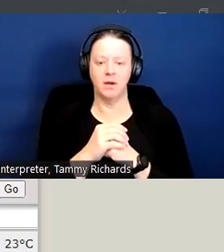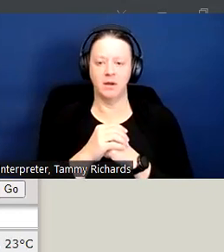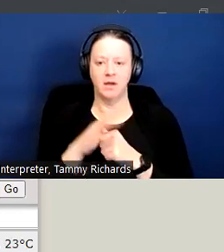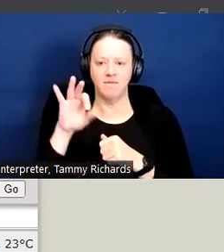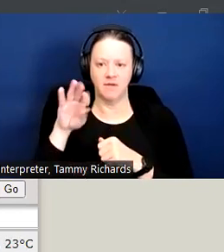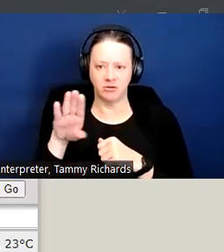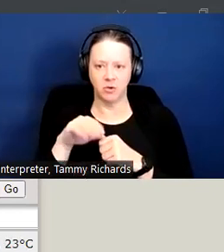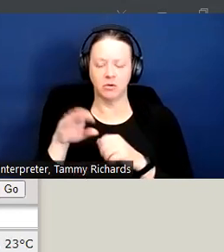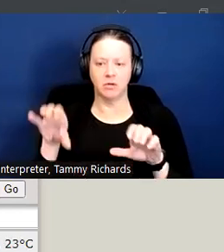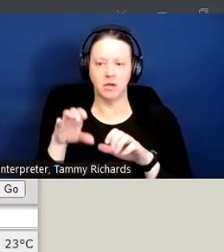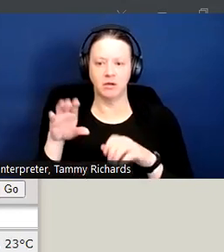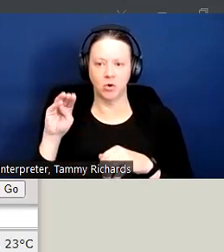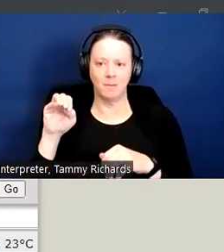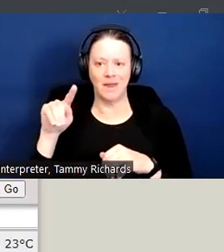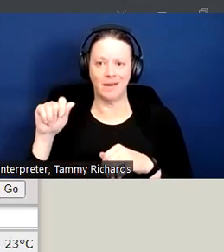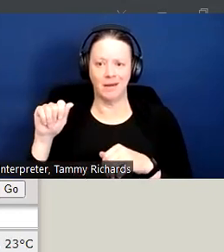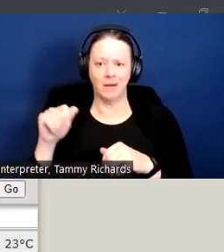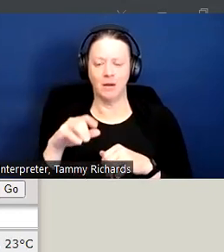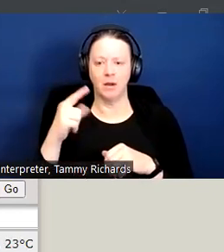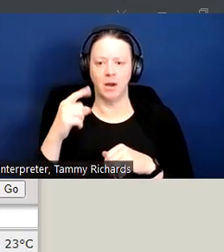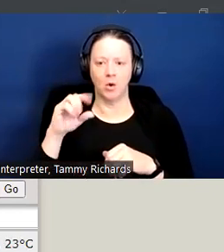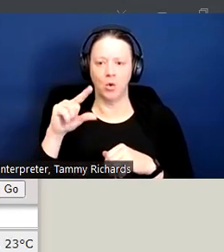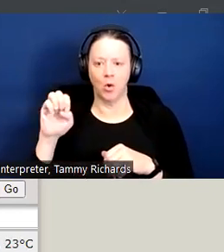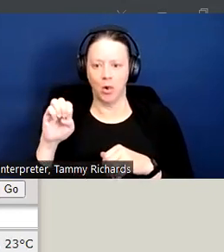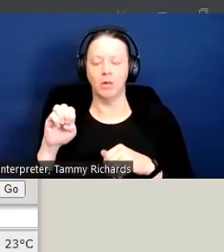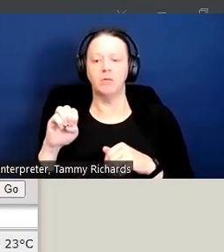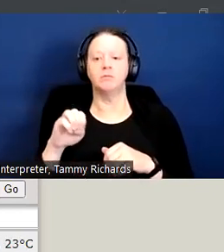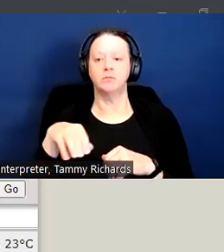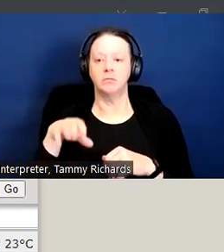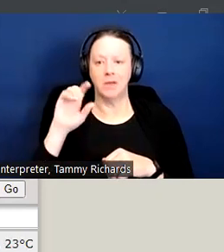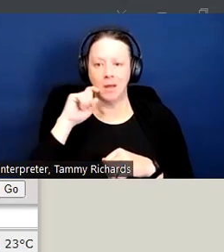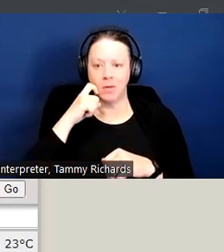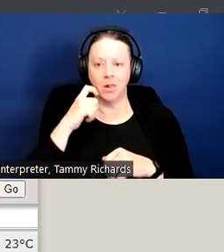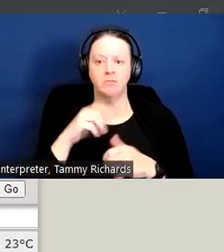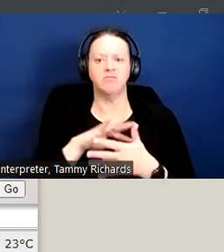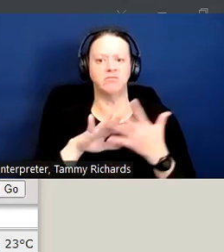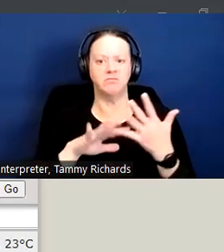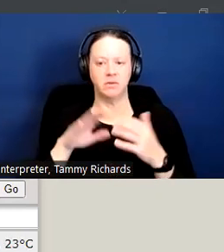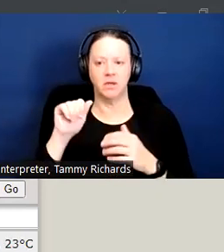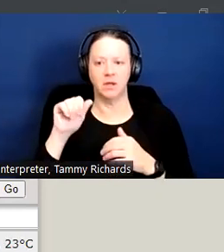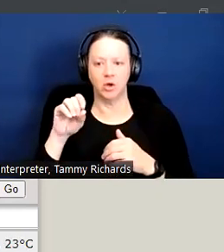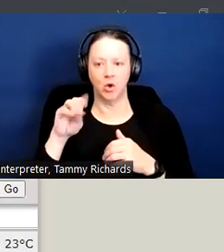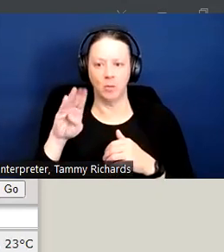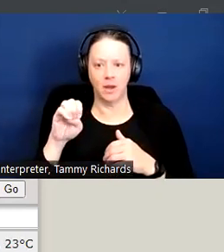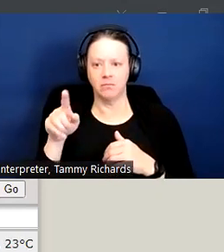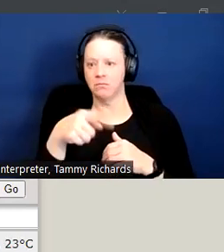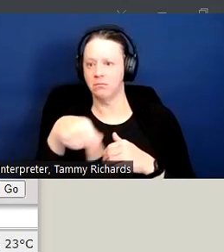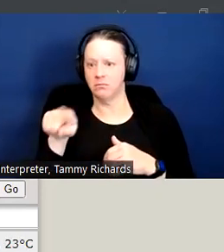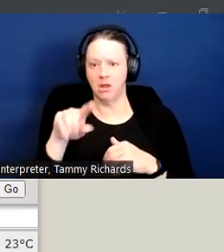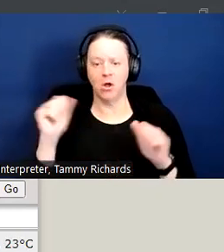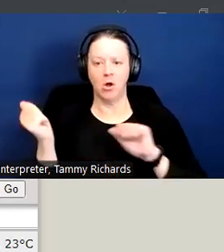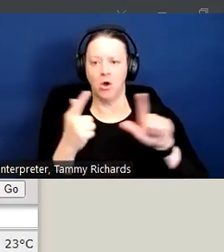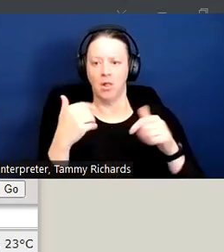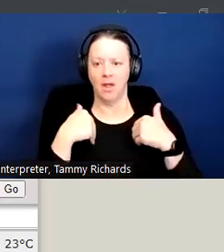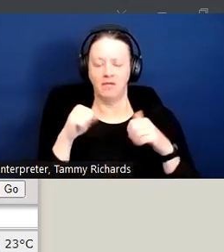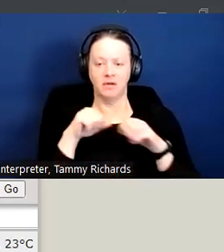Facebook does, or Meta, sorry, Google does, Apple does, Adobe, all of them have accessibility